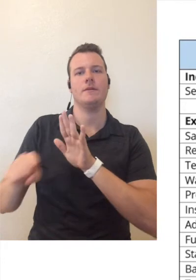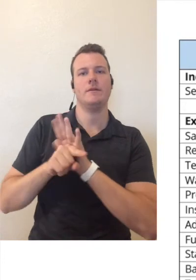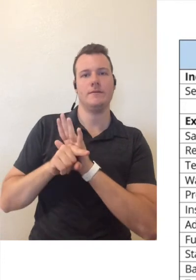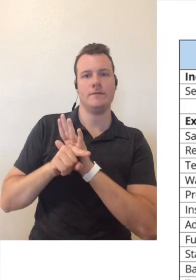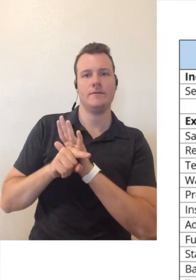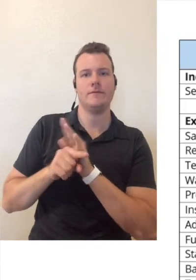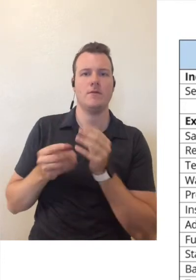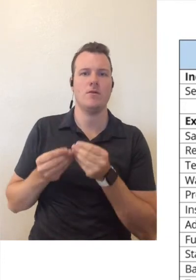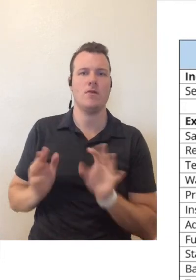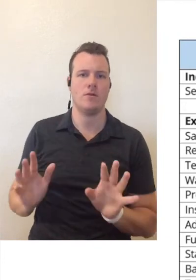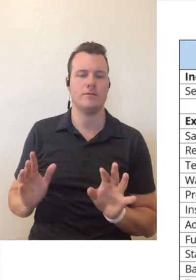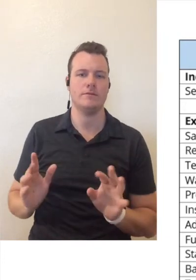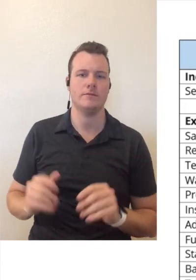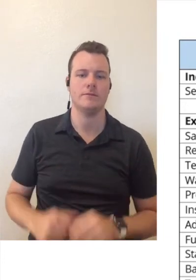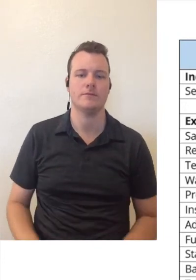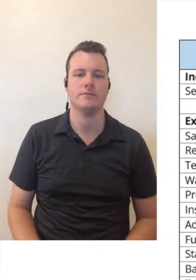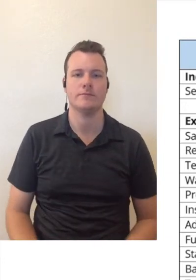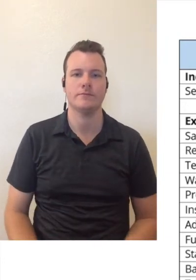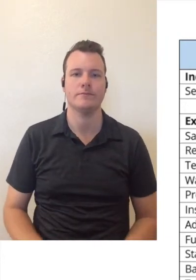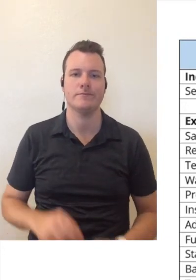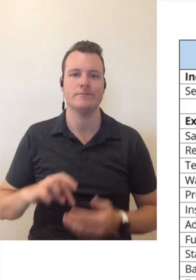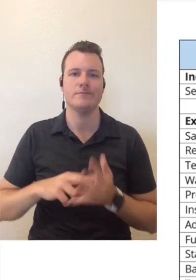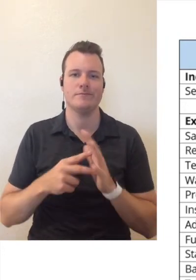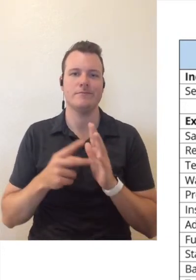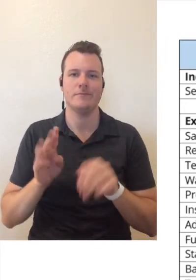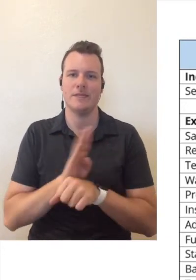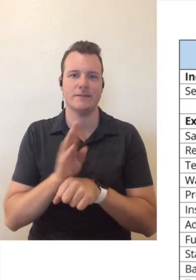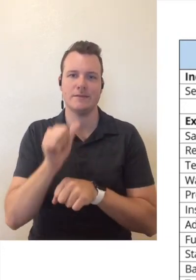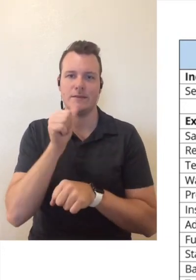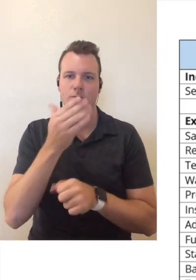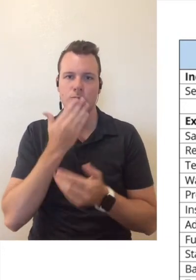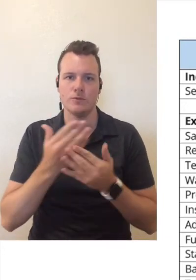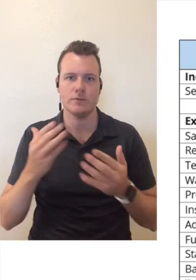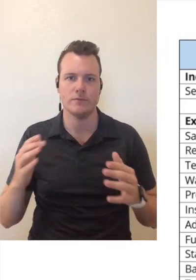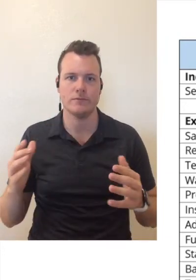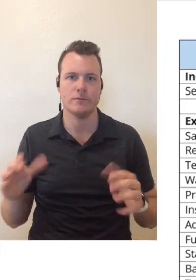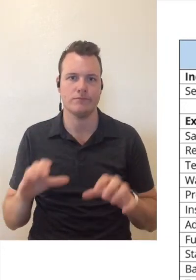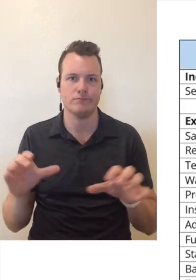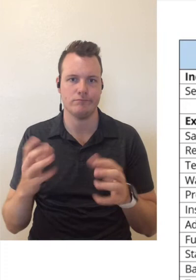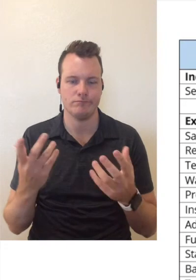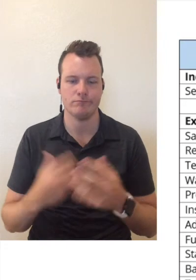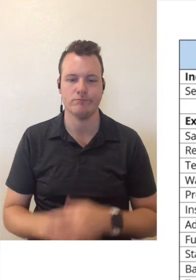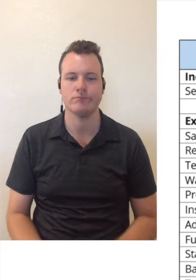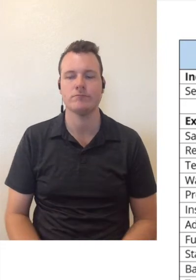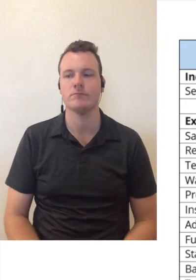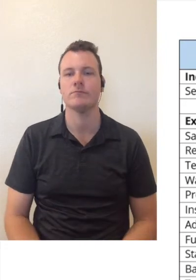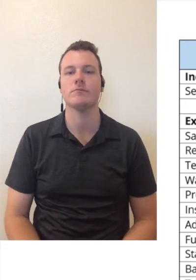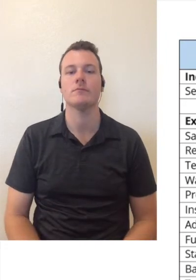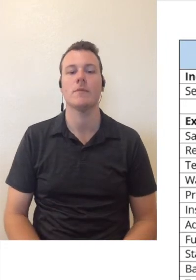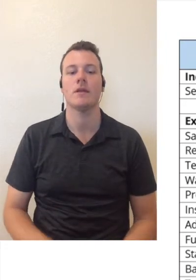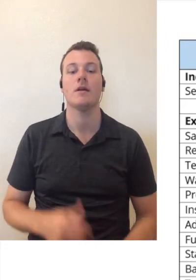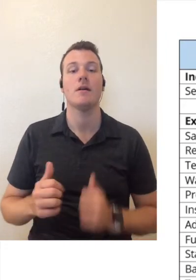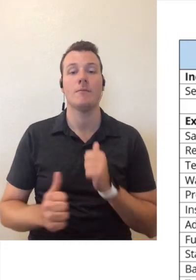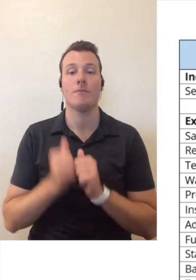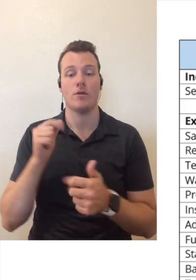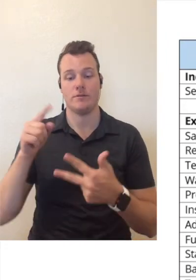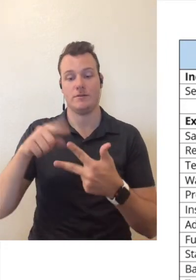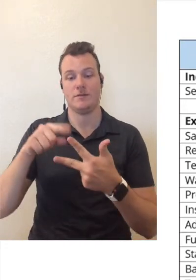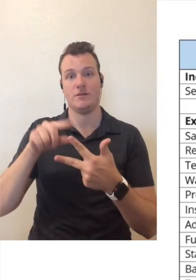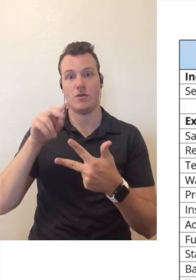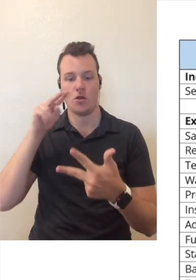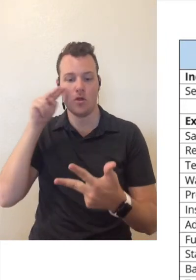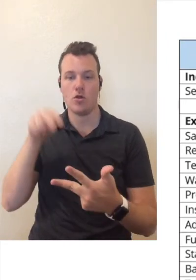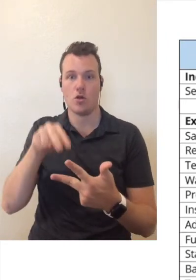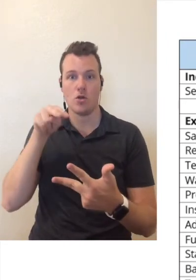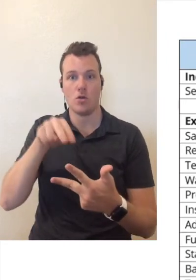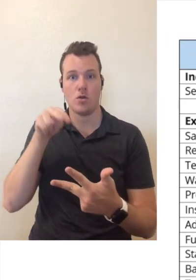a loss, which means my company is not doing well, okay? This is the one that most people look at, but you